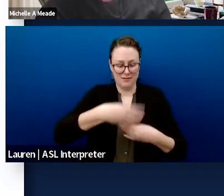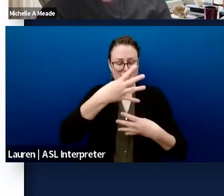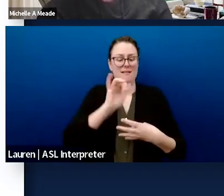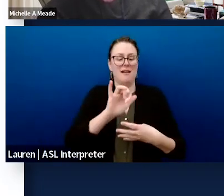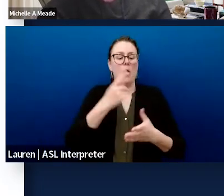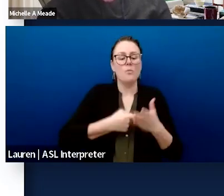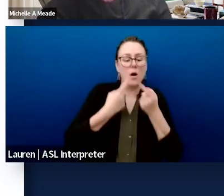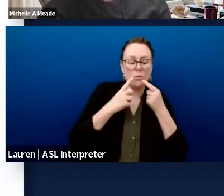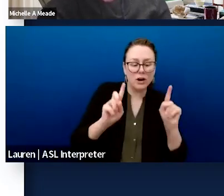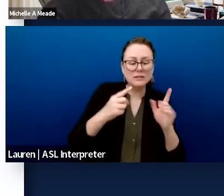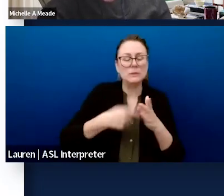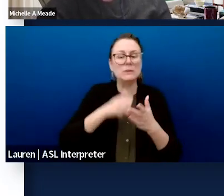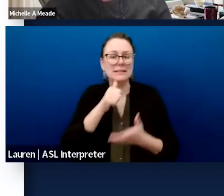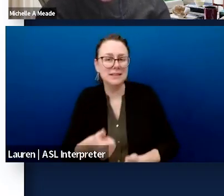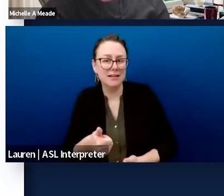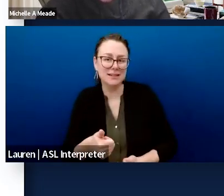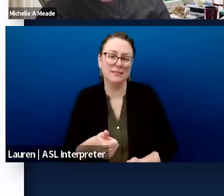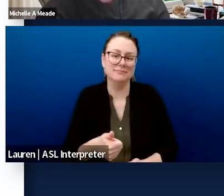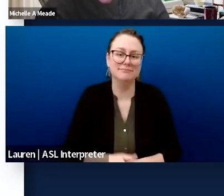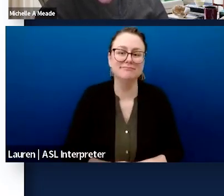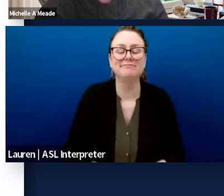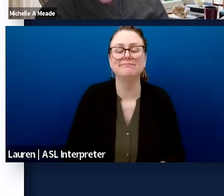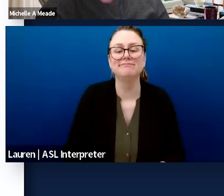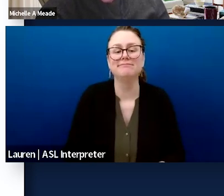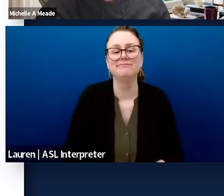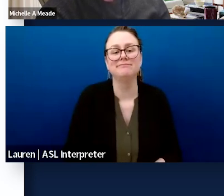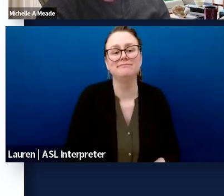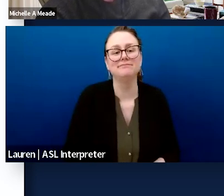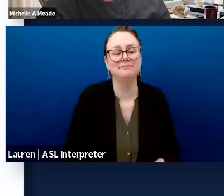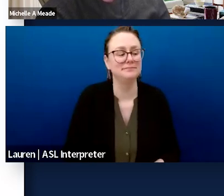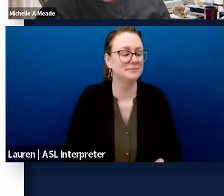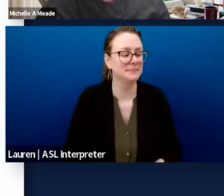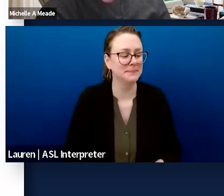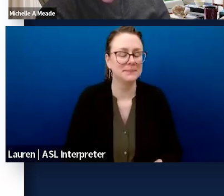time, and all the other great information.